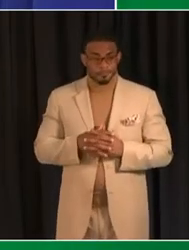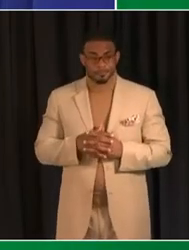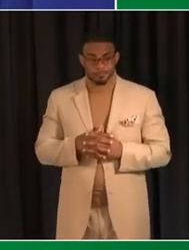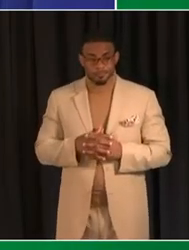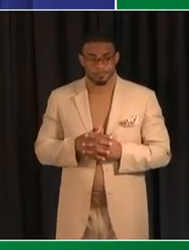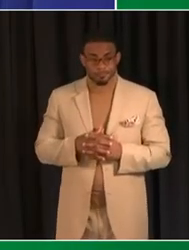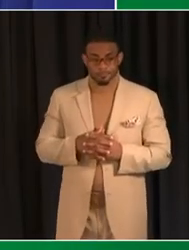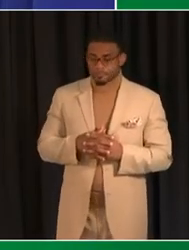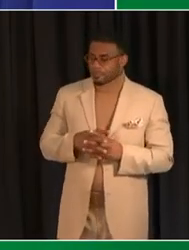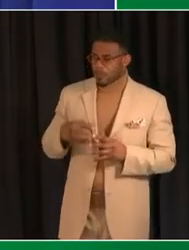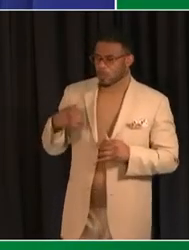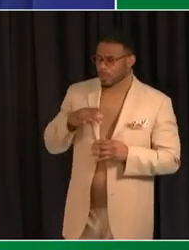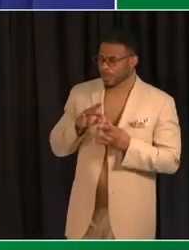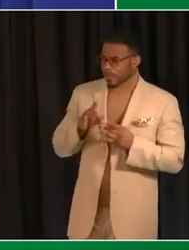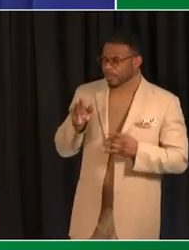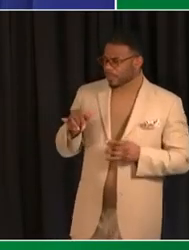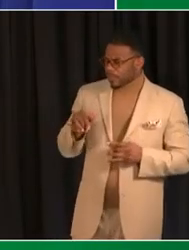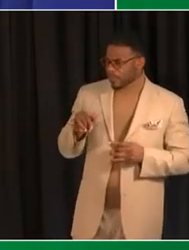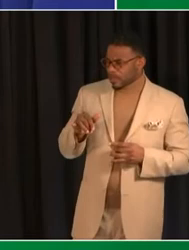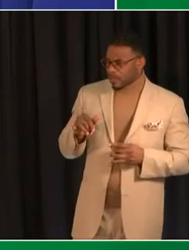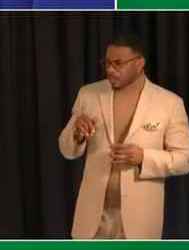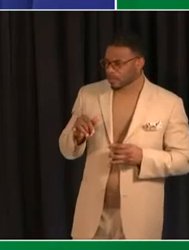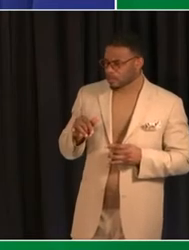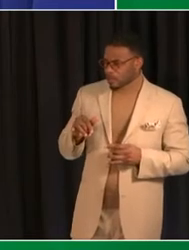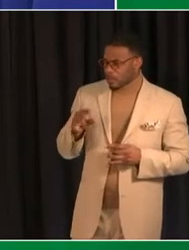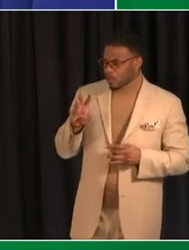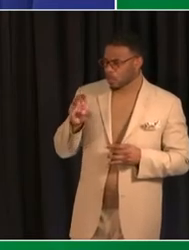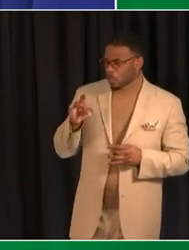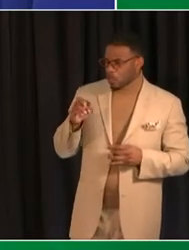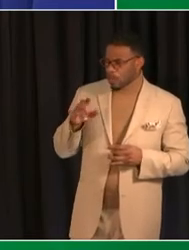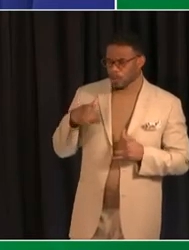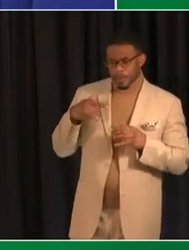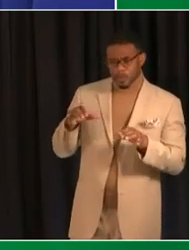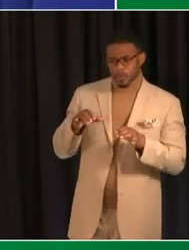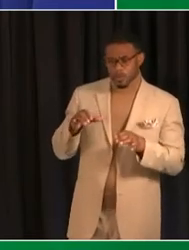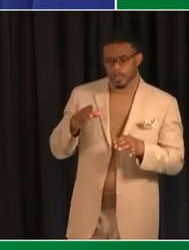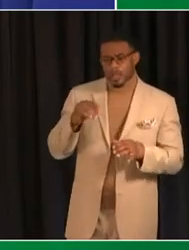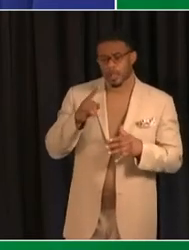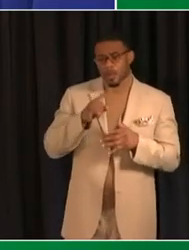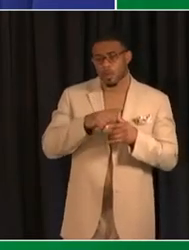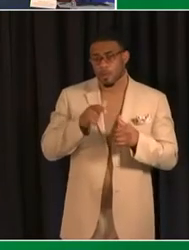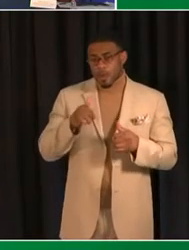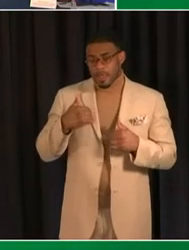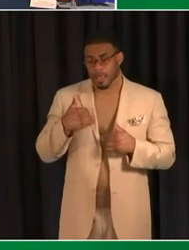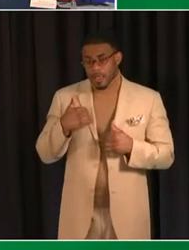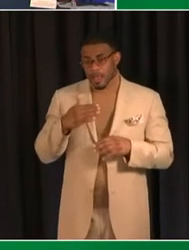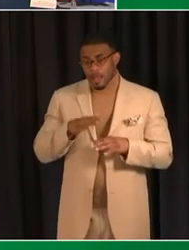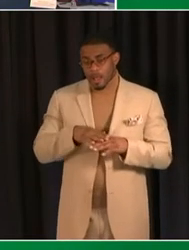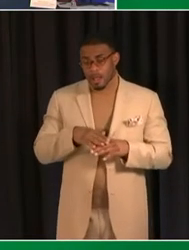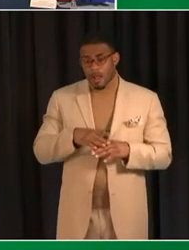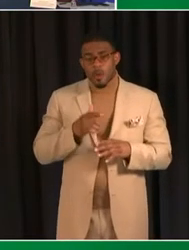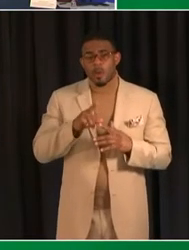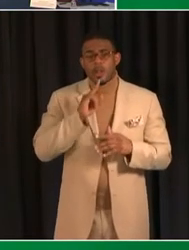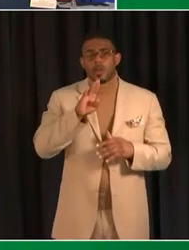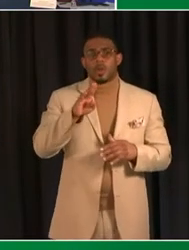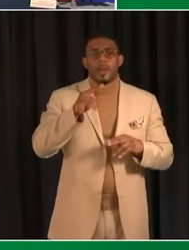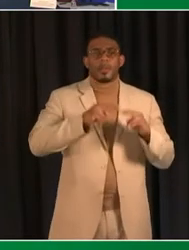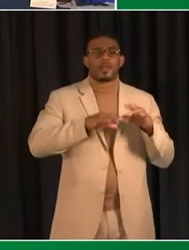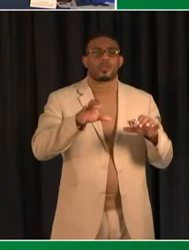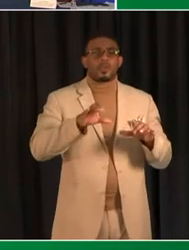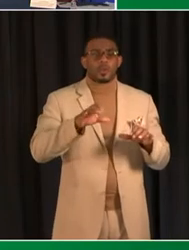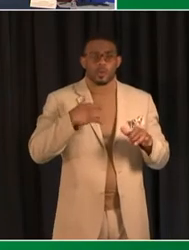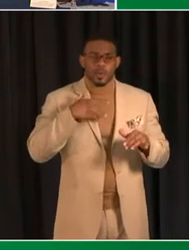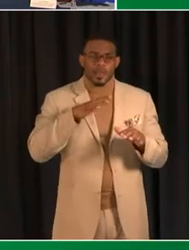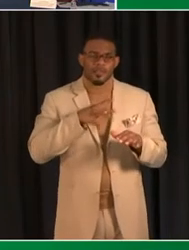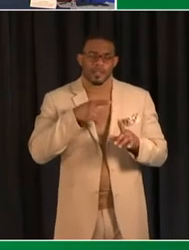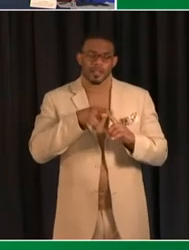safer. We mentioned the webinars we've been doing, and the one that we had on what is your